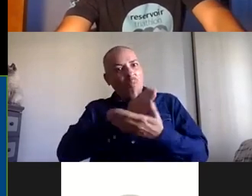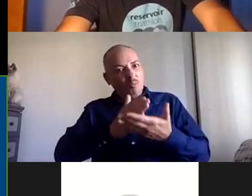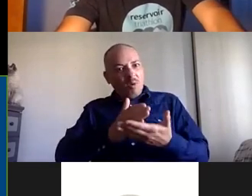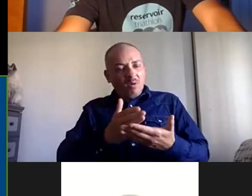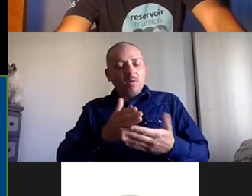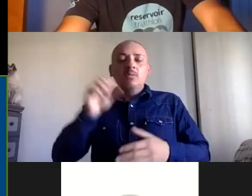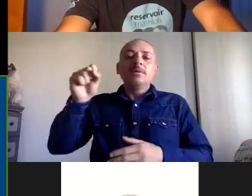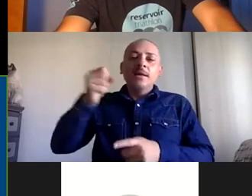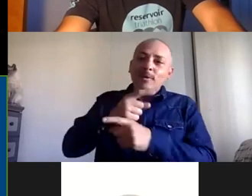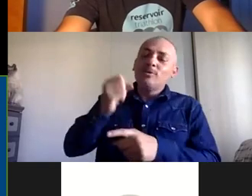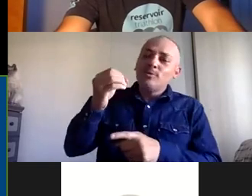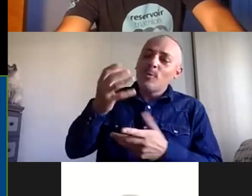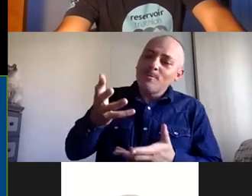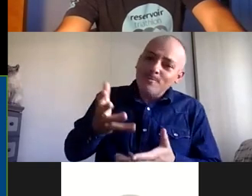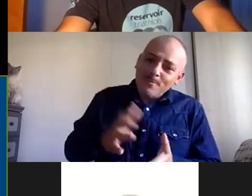Yeah, so